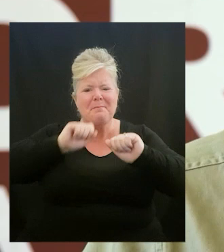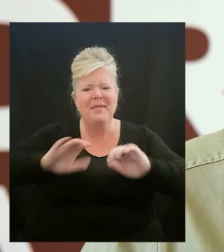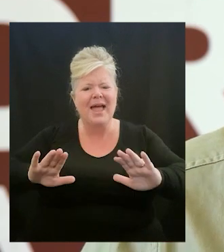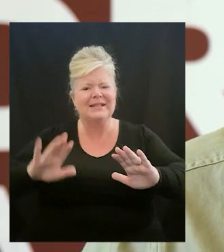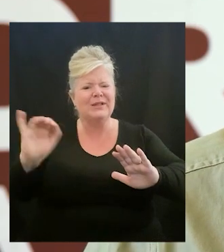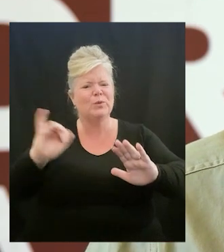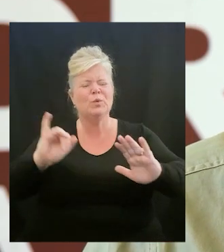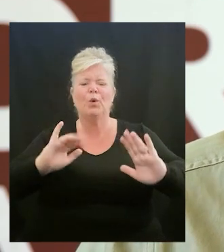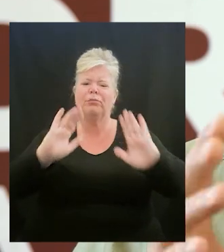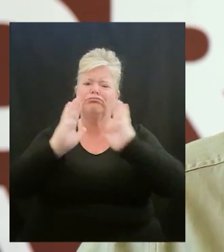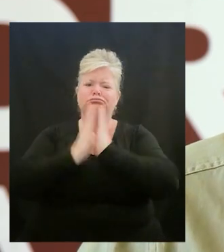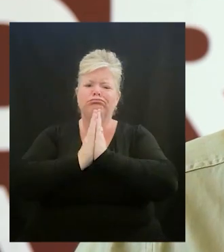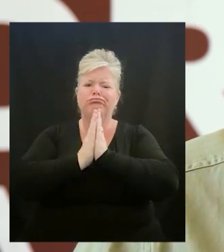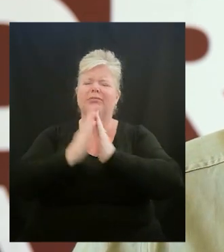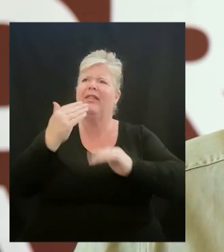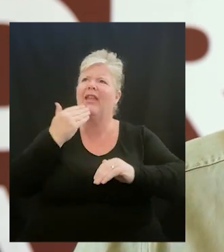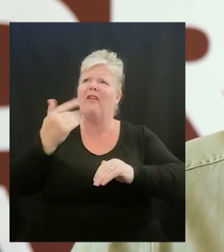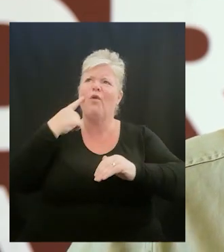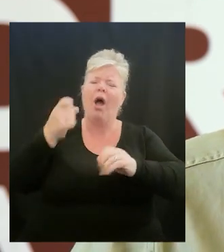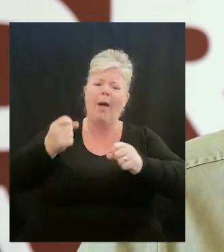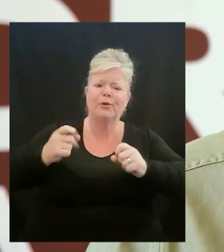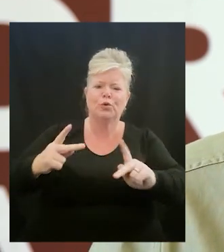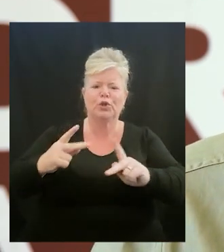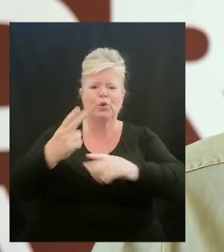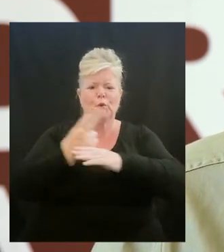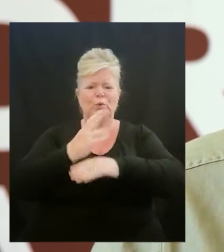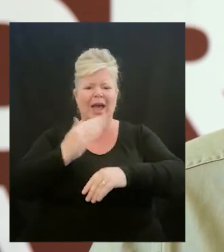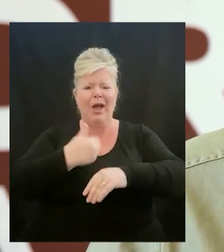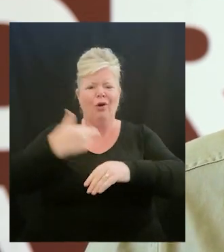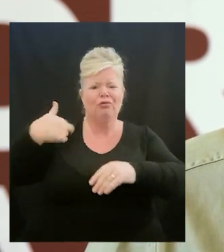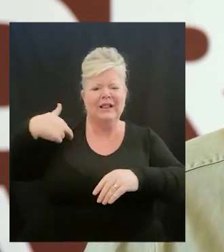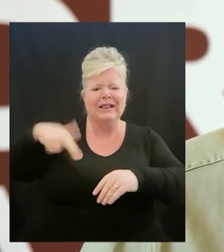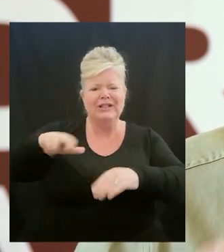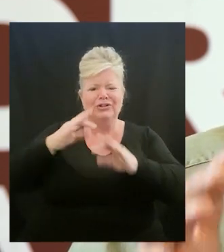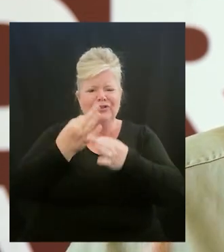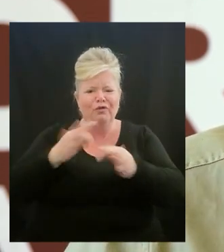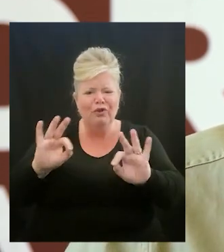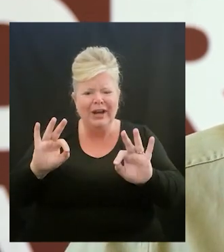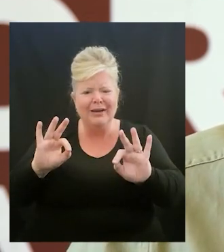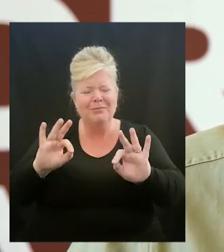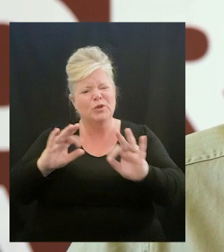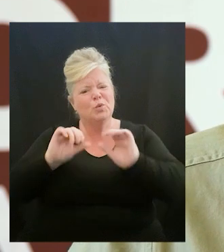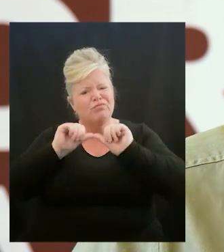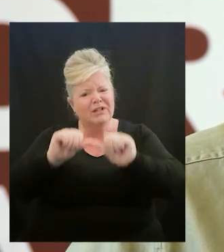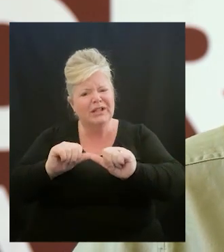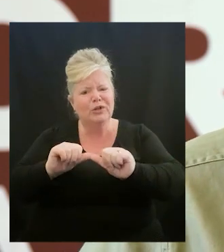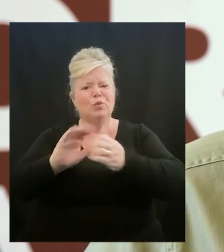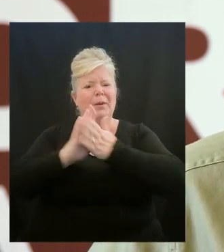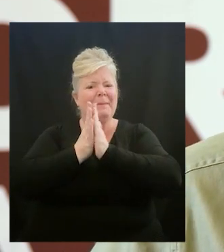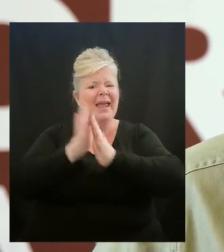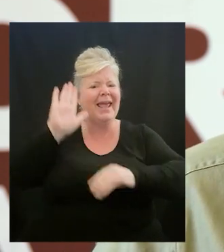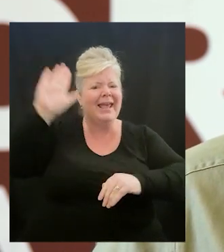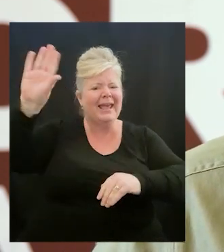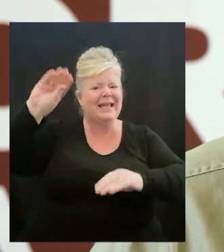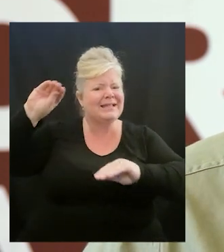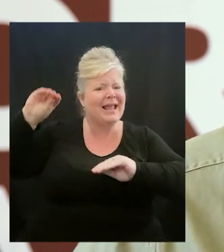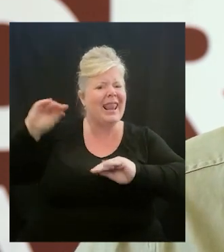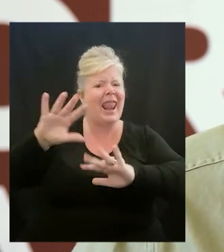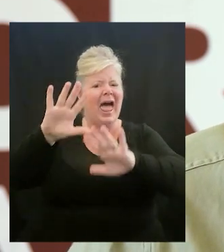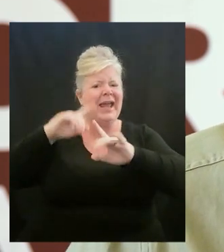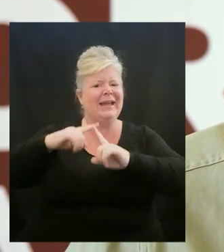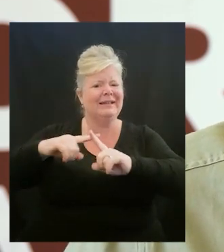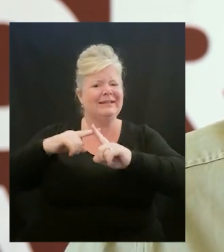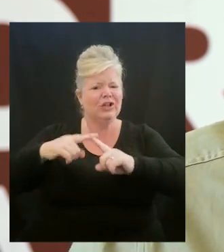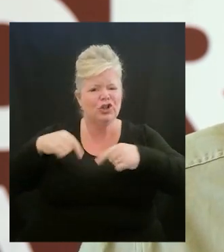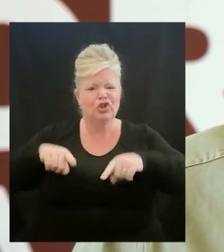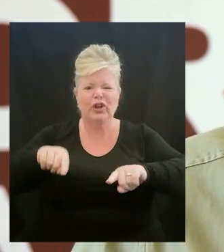and prayerfully ask him for the opportunities to use our religious freedoms to continue to be his light in these dark times. And so